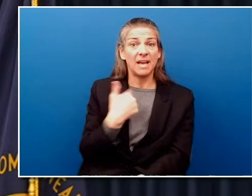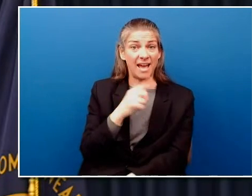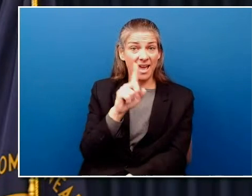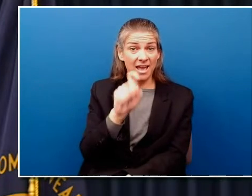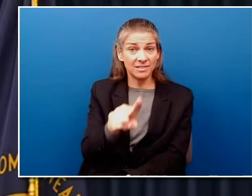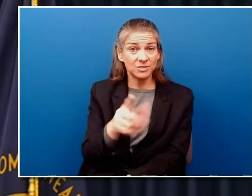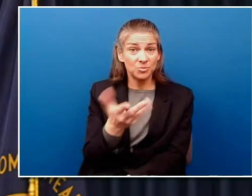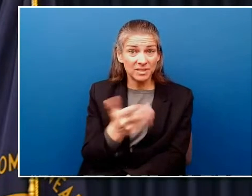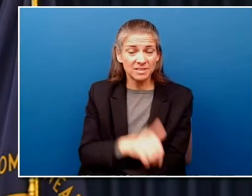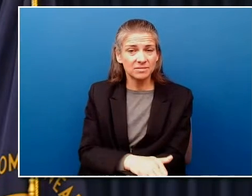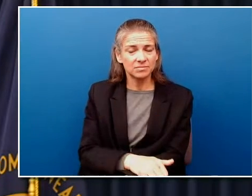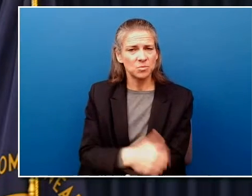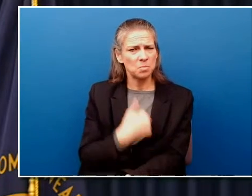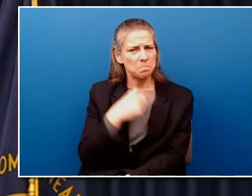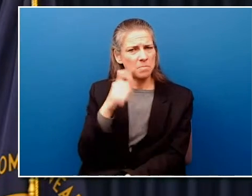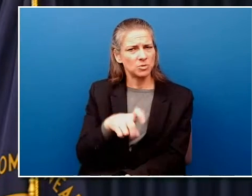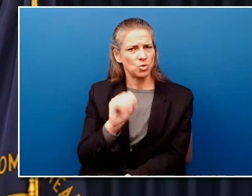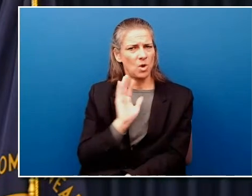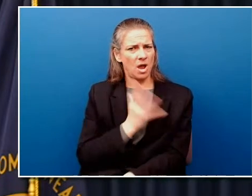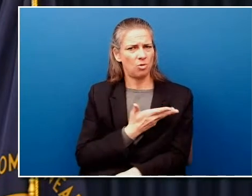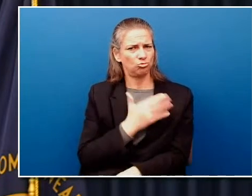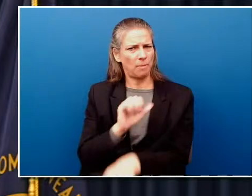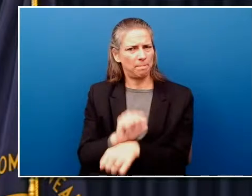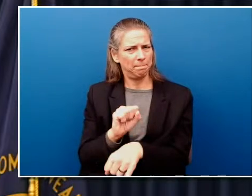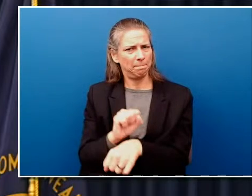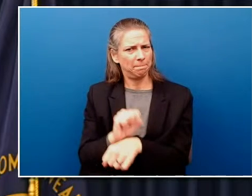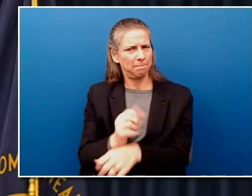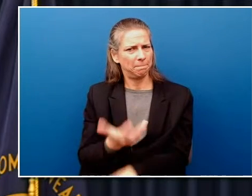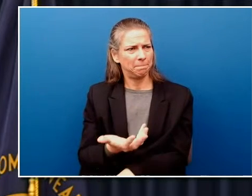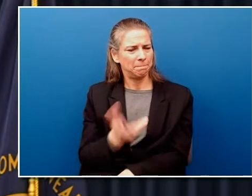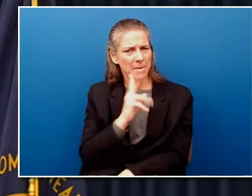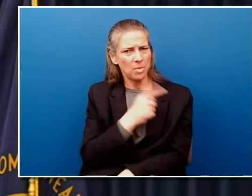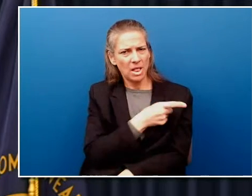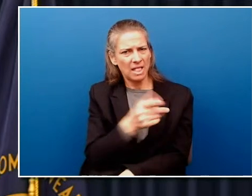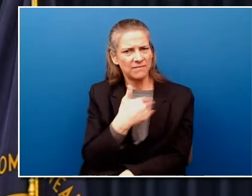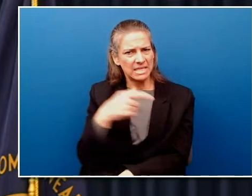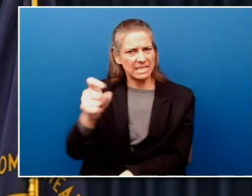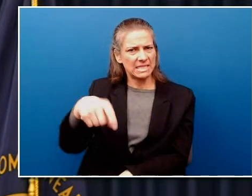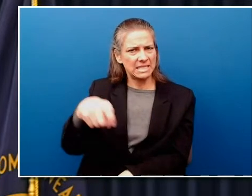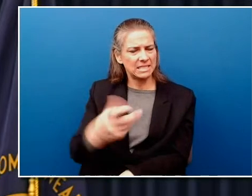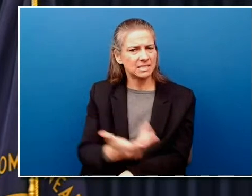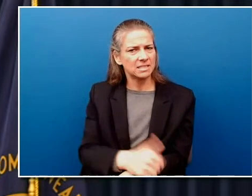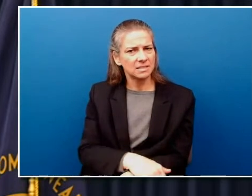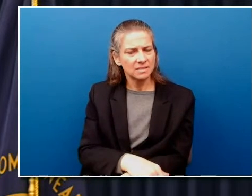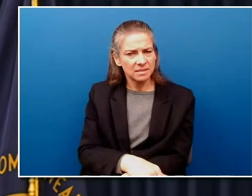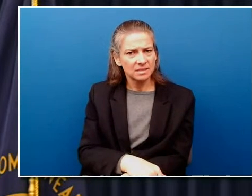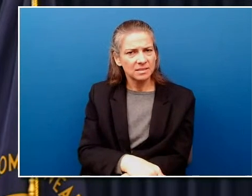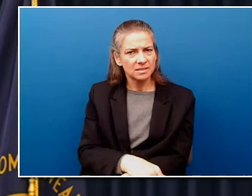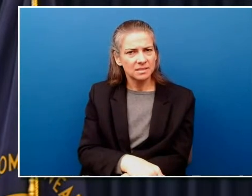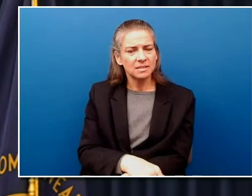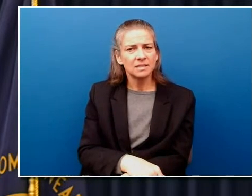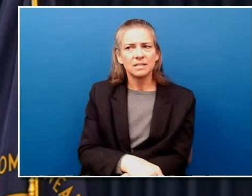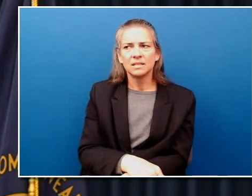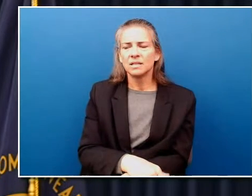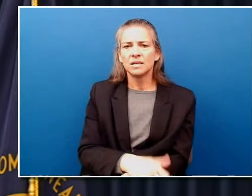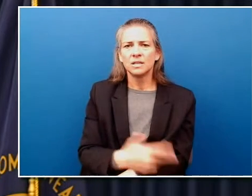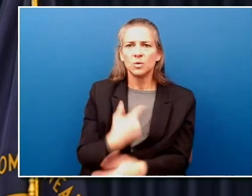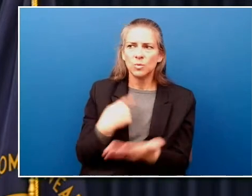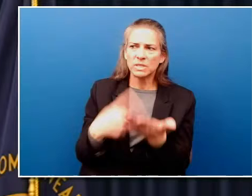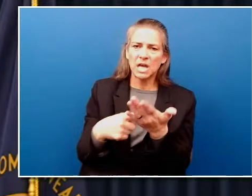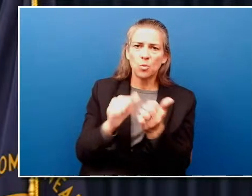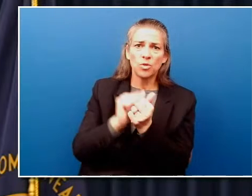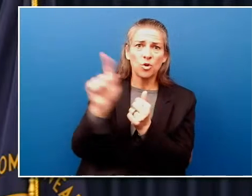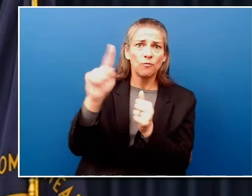our job for people in their time of greatest need. And talking to all of our emergency first responders, they're aware of